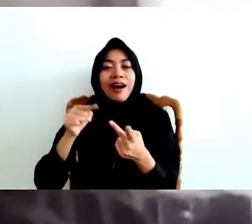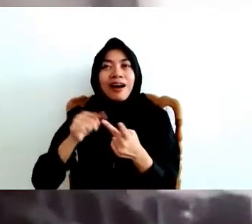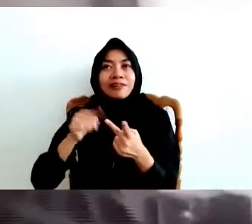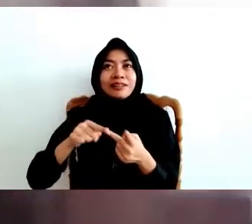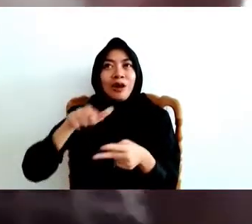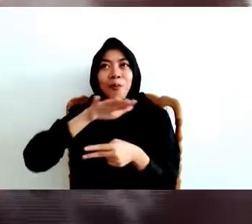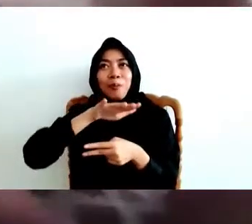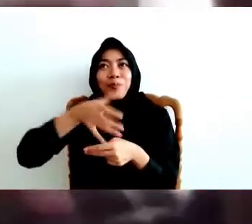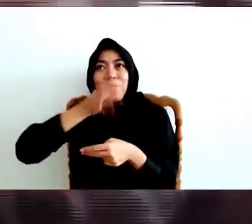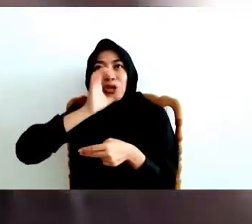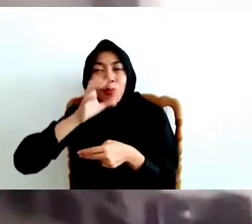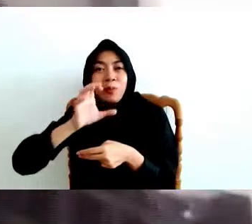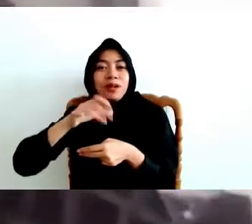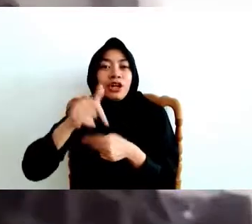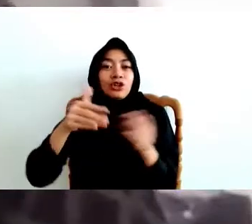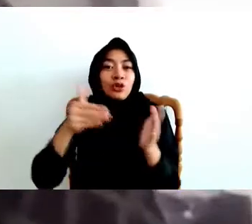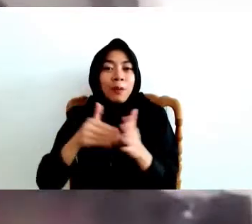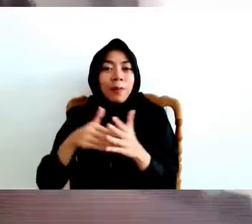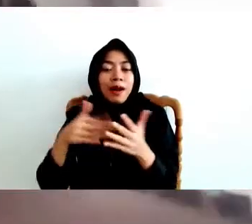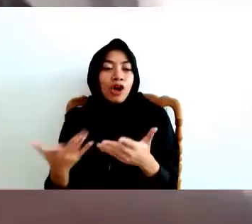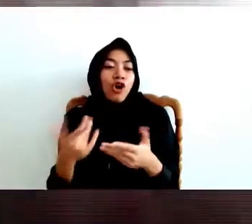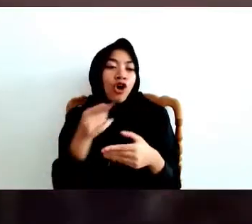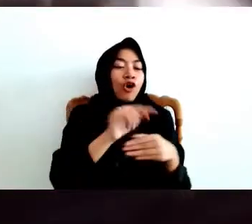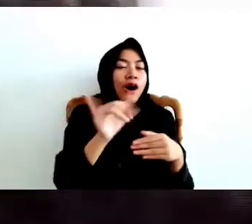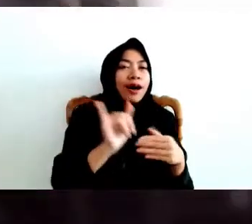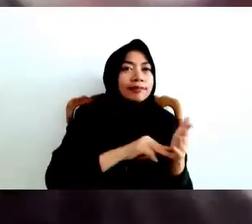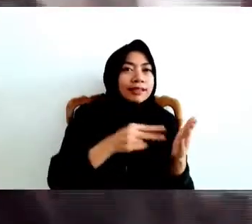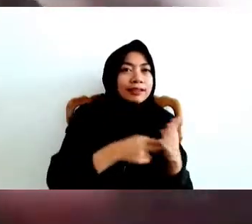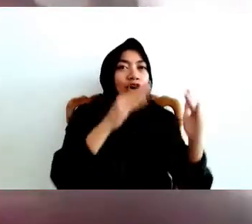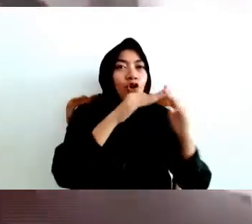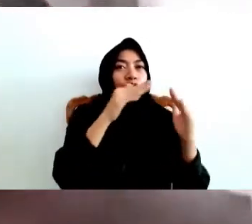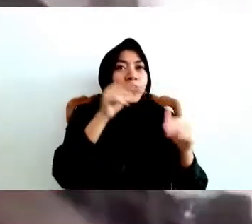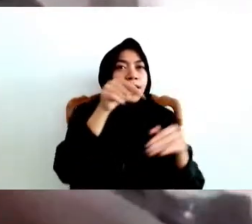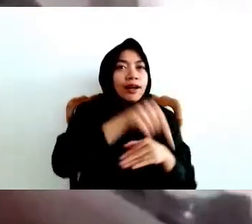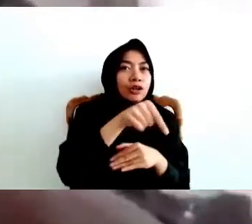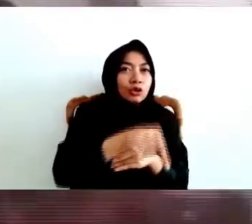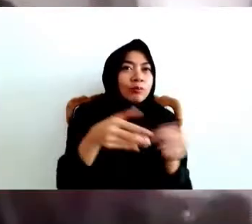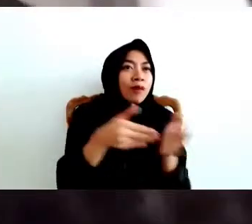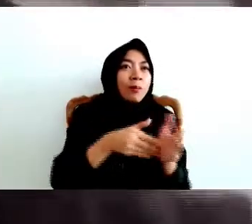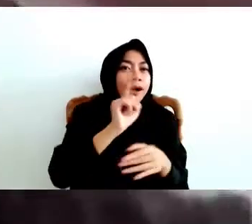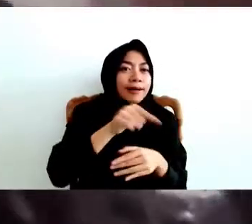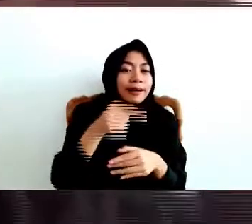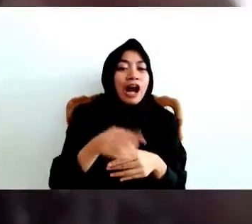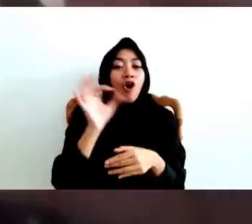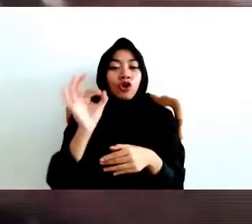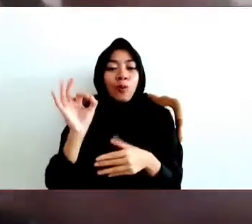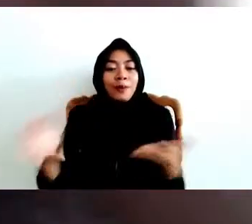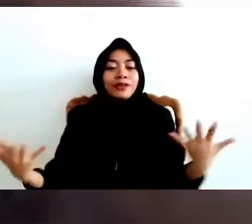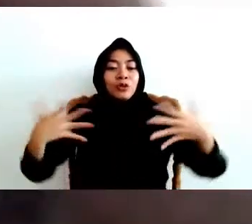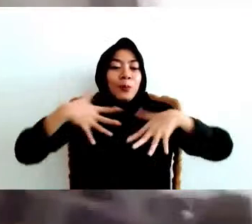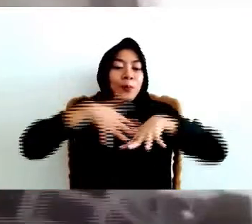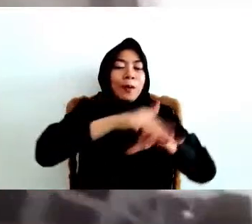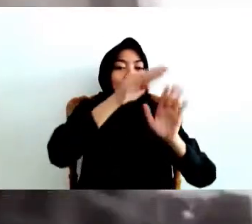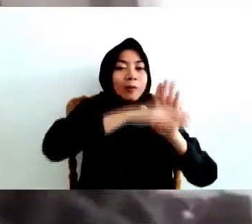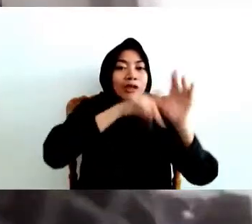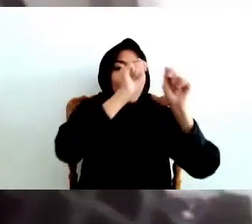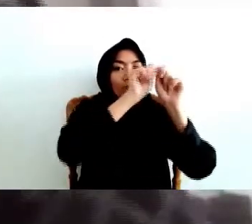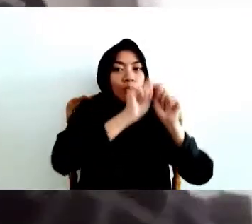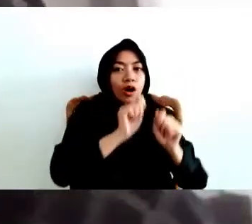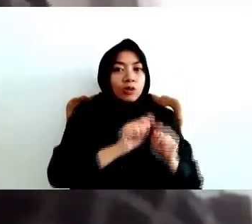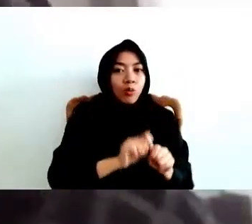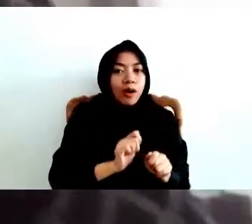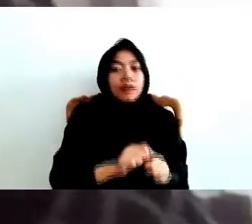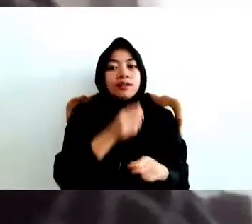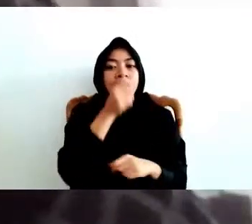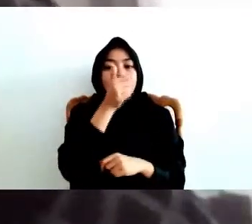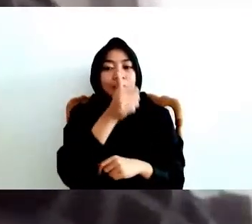What proportion of them are also deprived in housing? And so there can be an integrated policy between the different ministries, and that